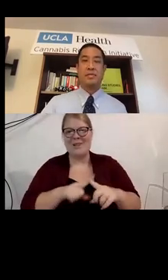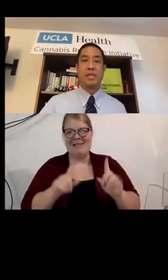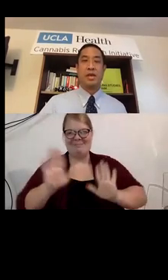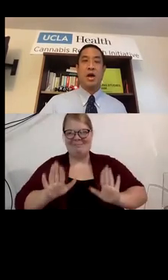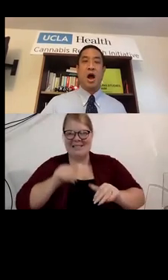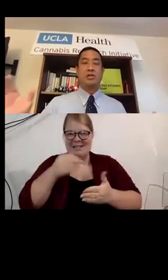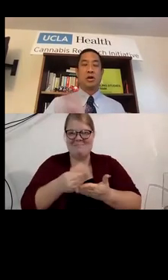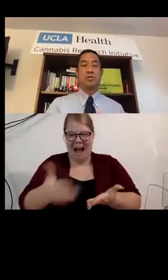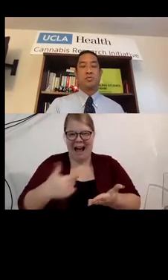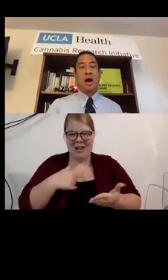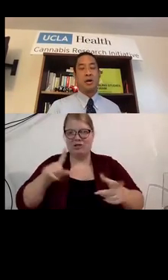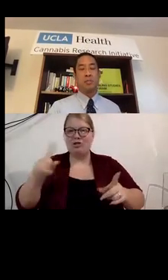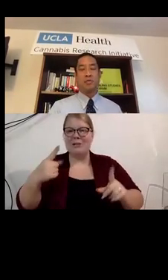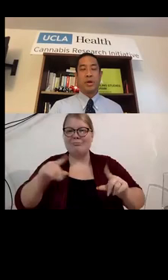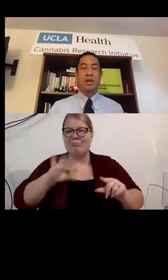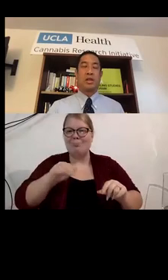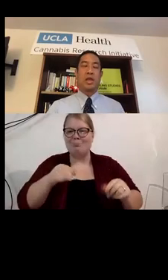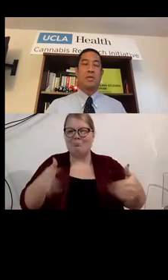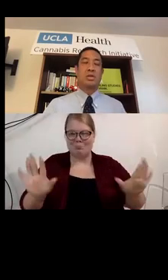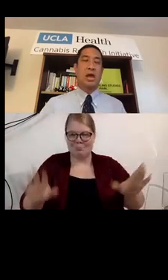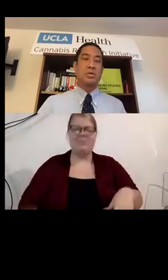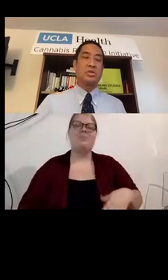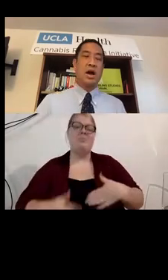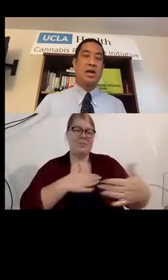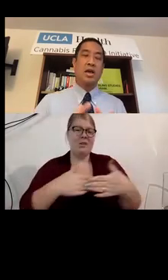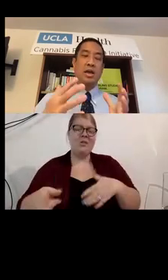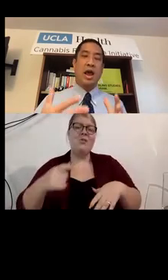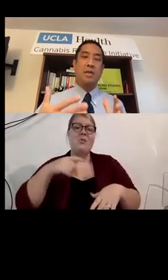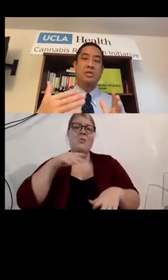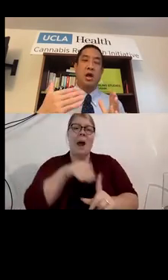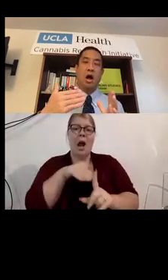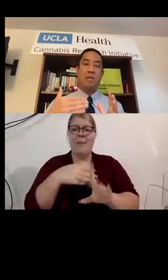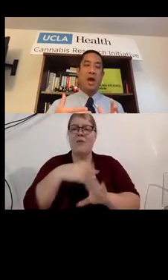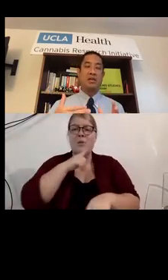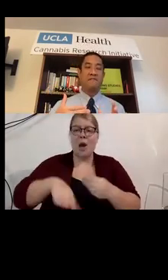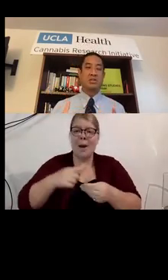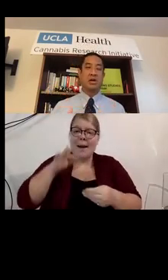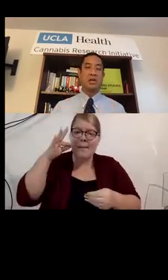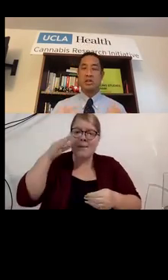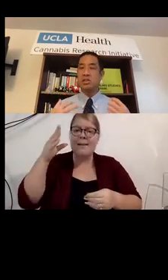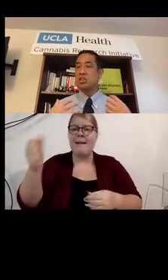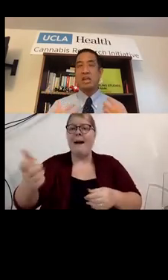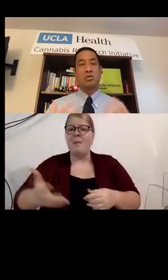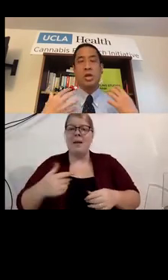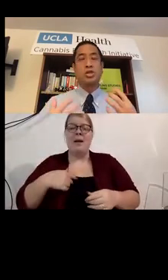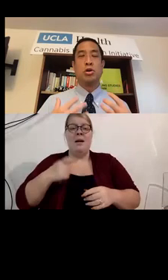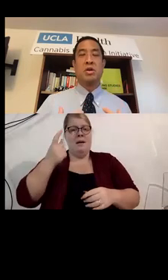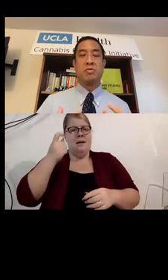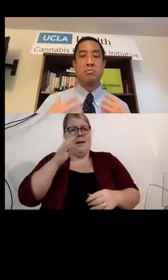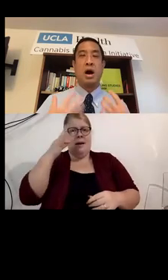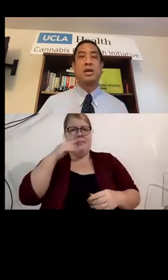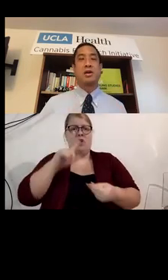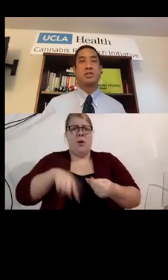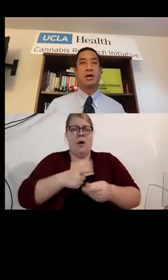it. All right, so as a reminder, before we get into the cannabis and gambling side, cannabis impact on physical health, and this is things that we should